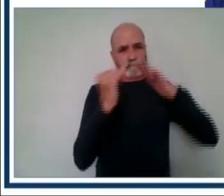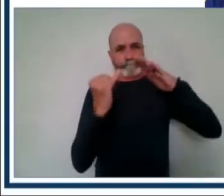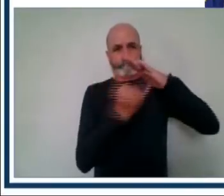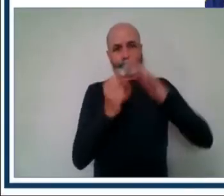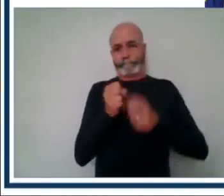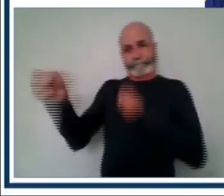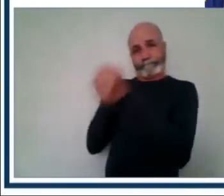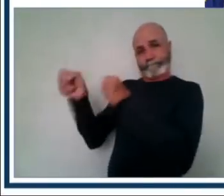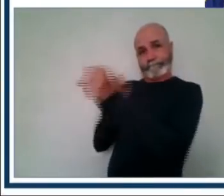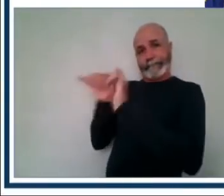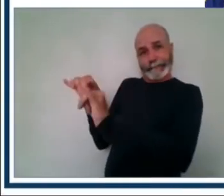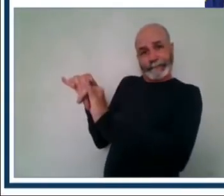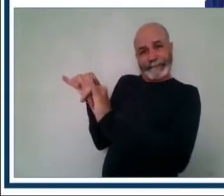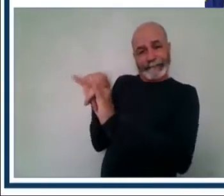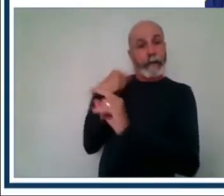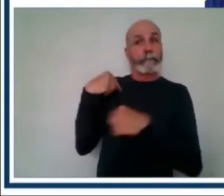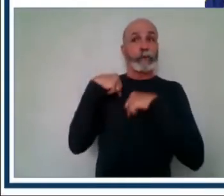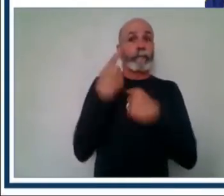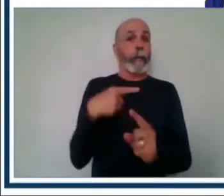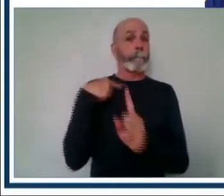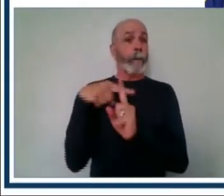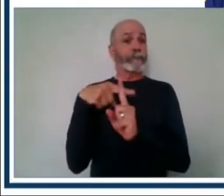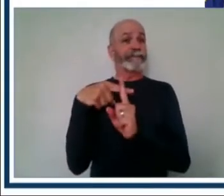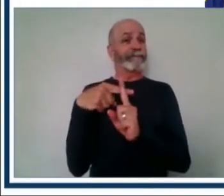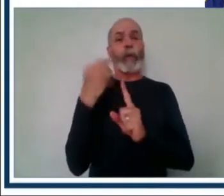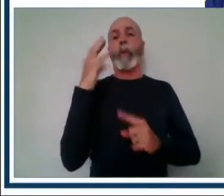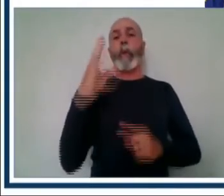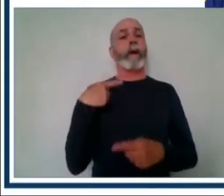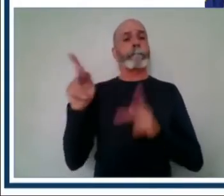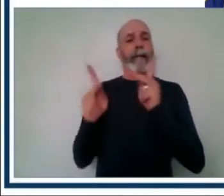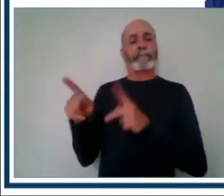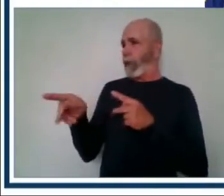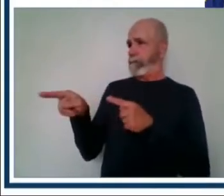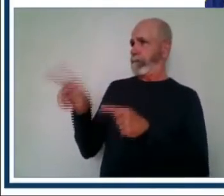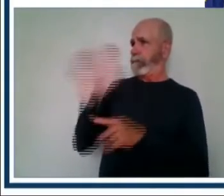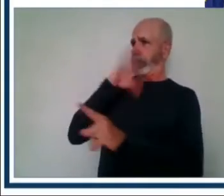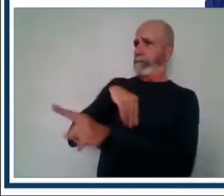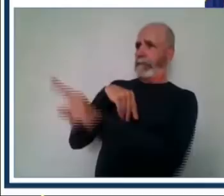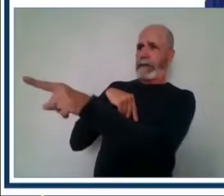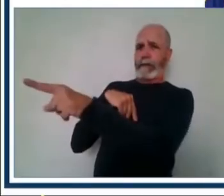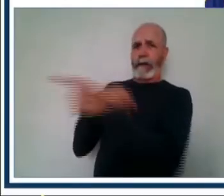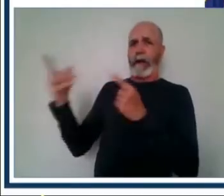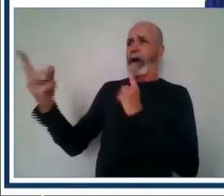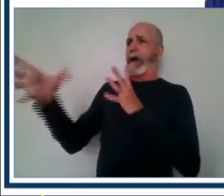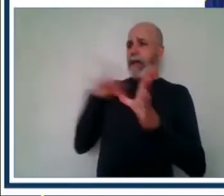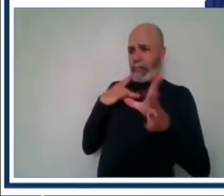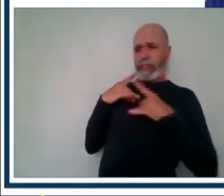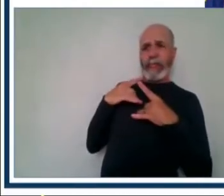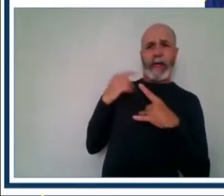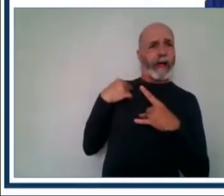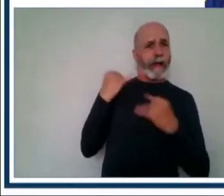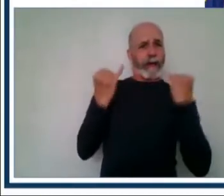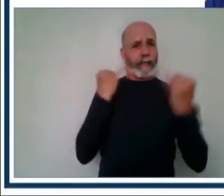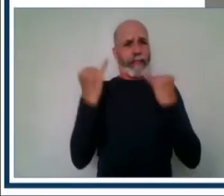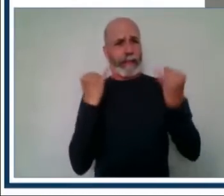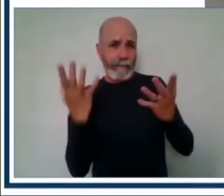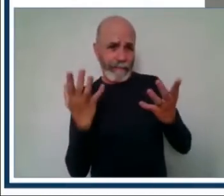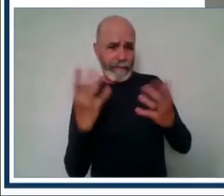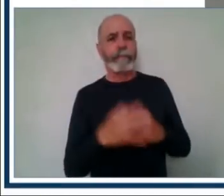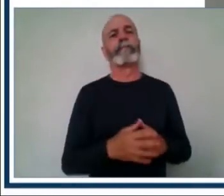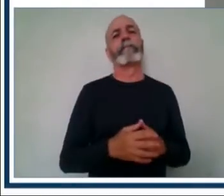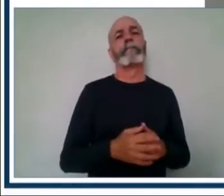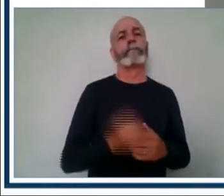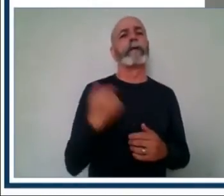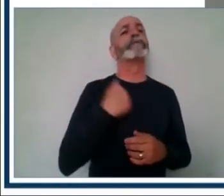or having been in close contact to someone who has? I actually was able to look at that number today, and we